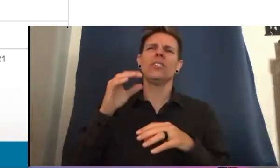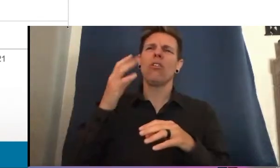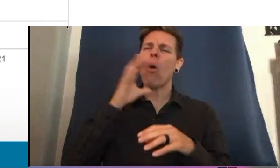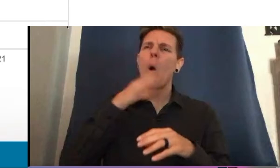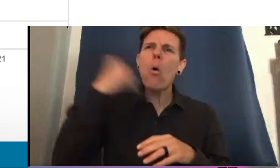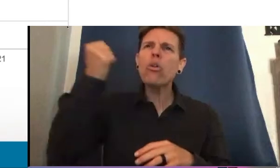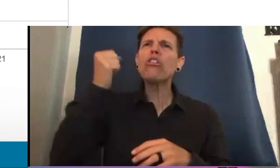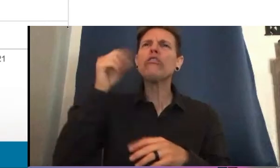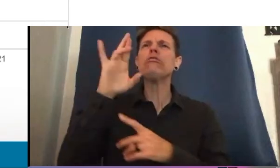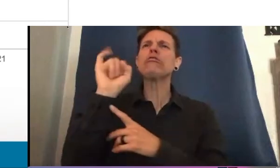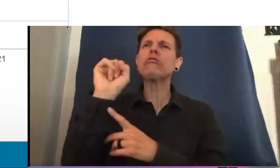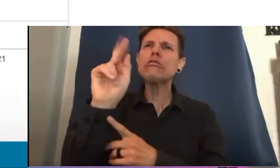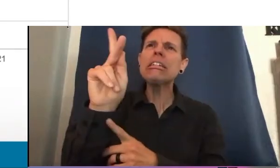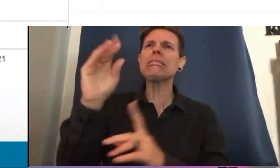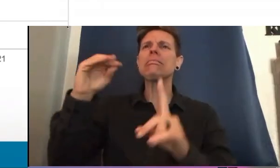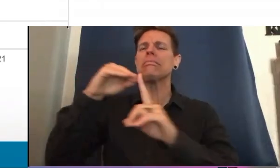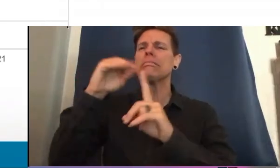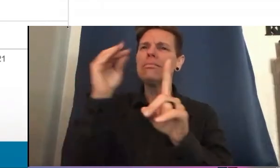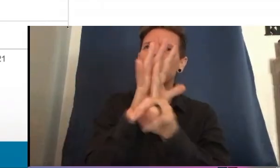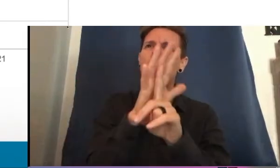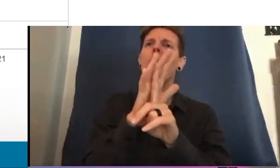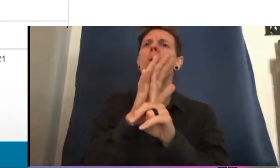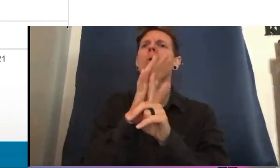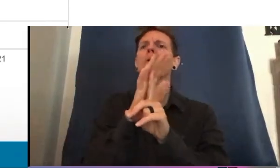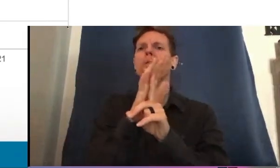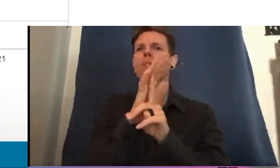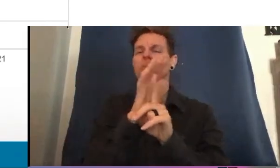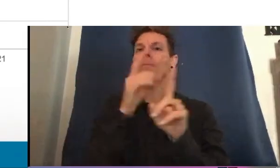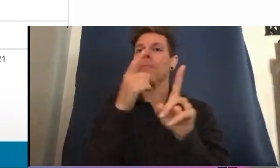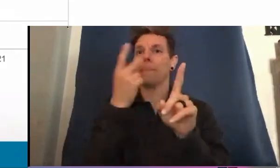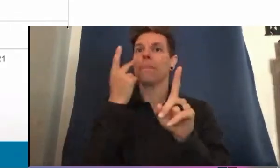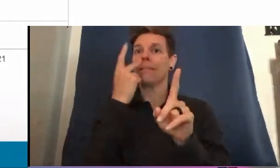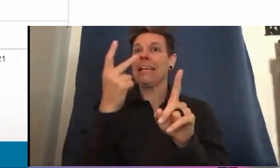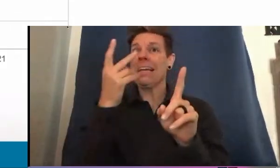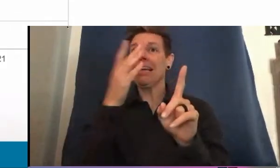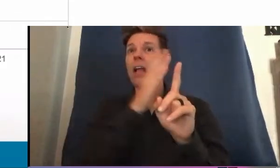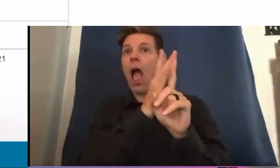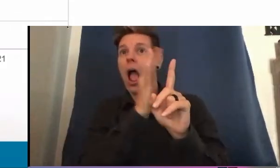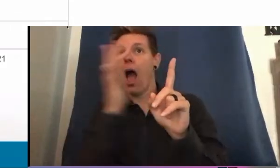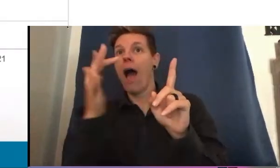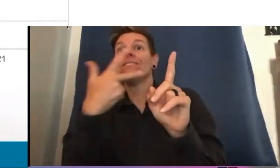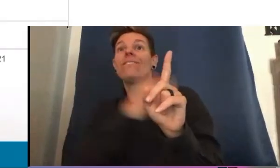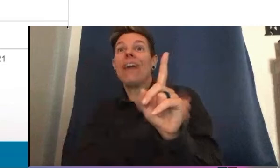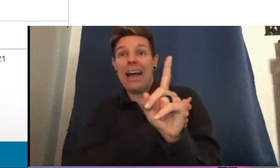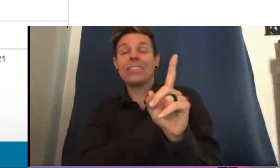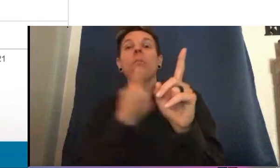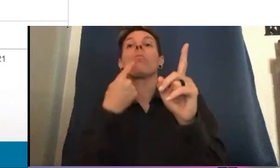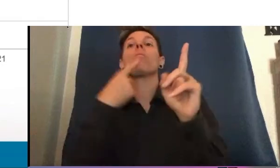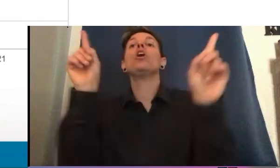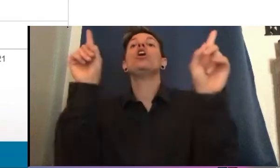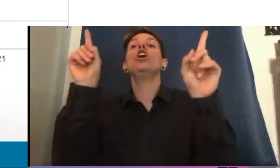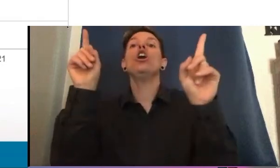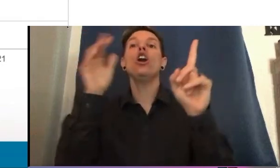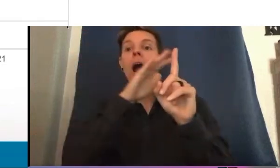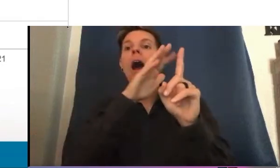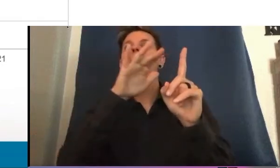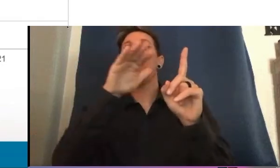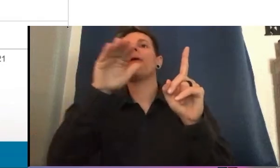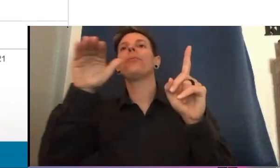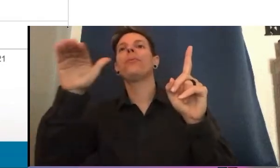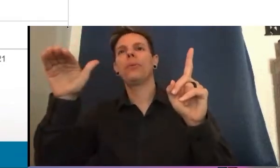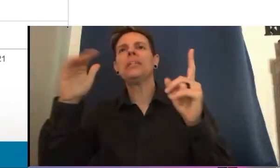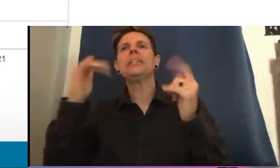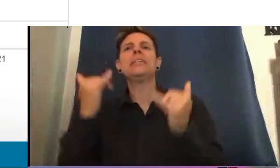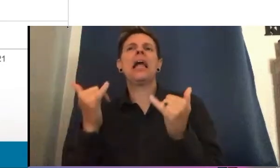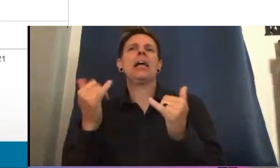see the advent of vaccines, the effect of vaccines is that basically the average age, and remember average age is one